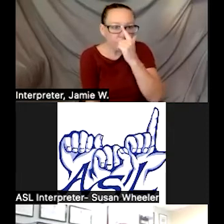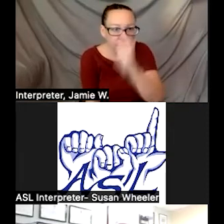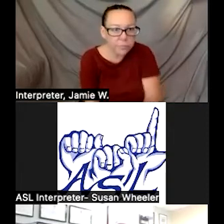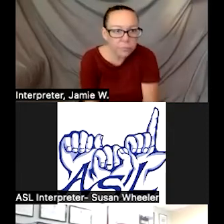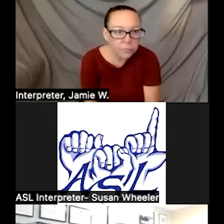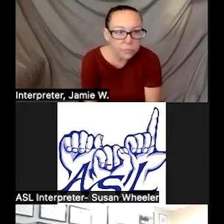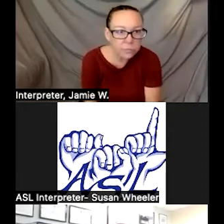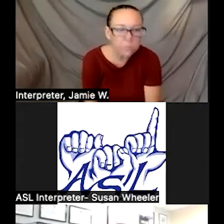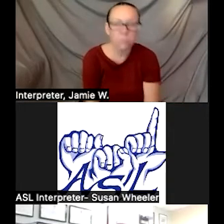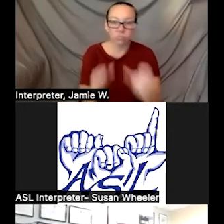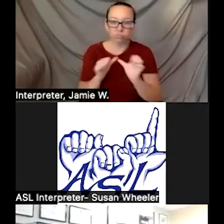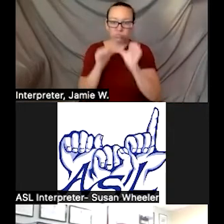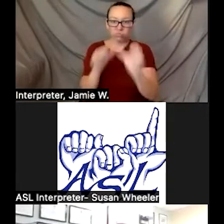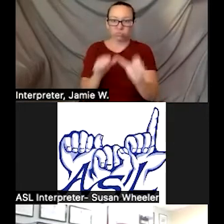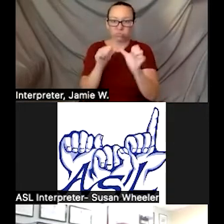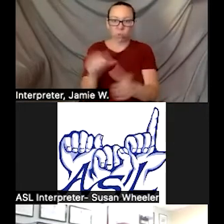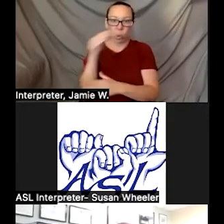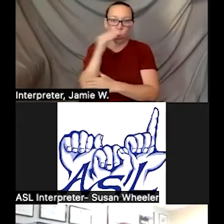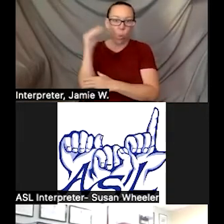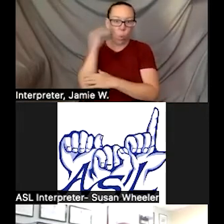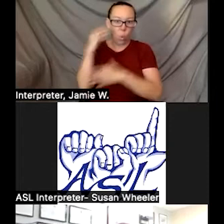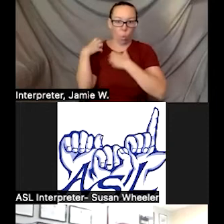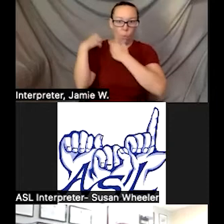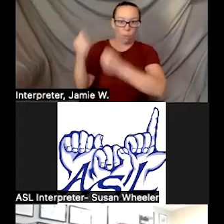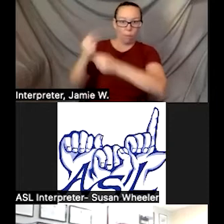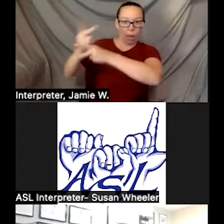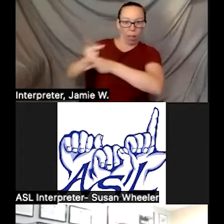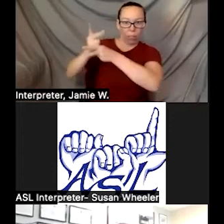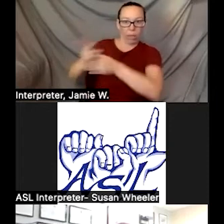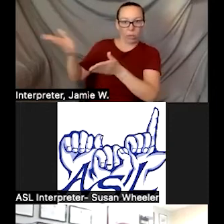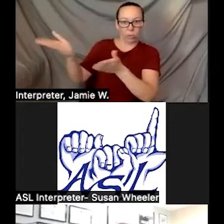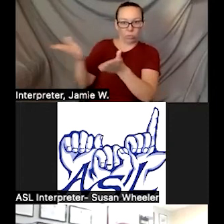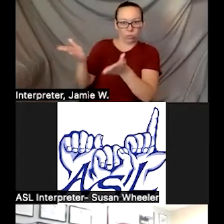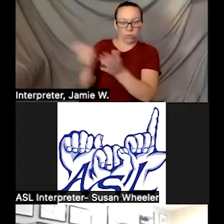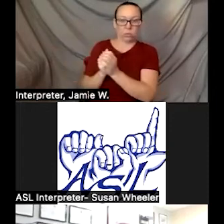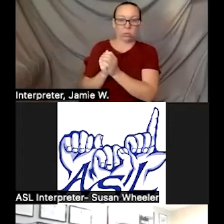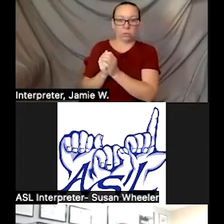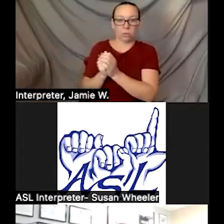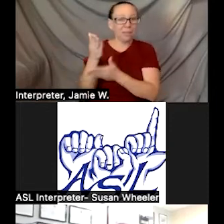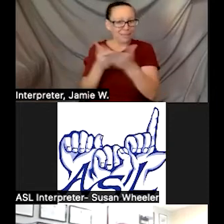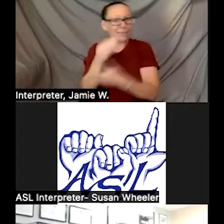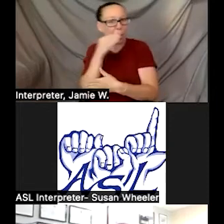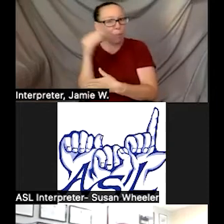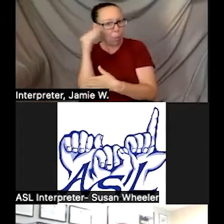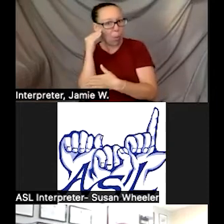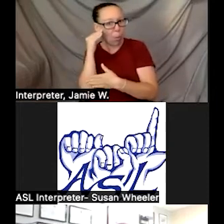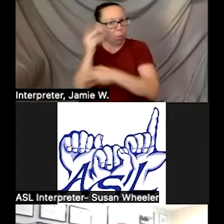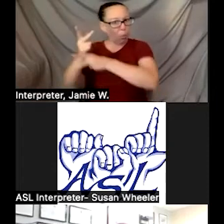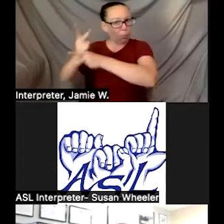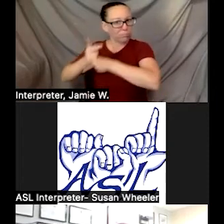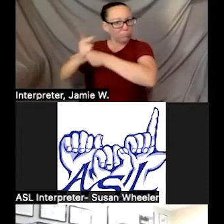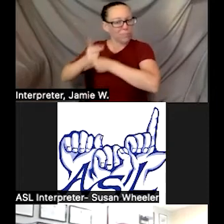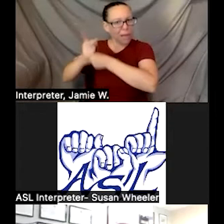Ongoing home health care services. Home health care now have gotten really good at being able to make sure they have a